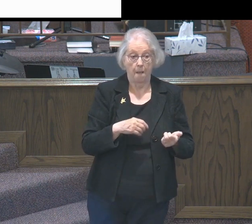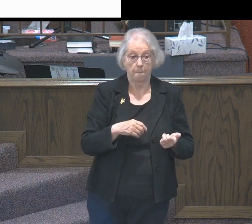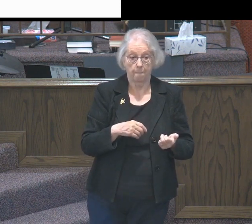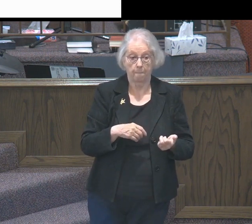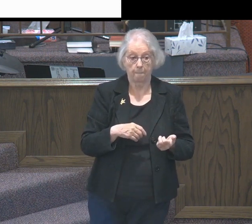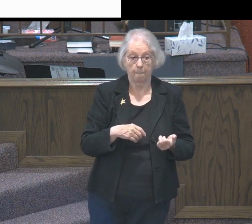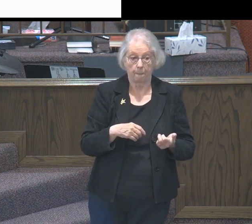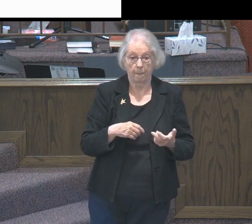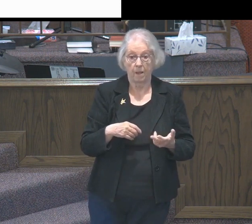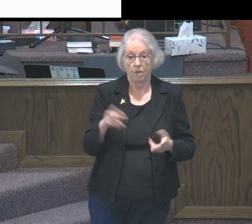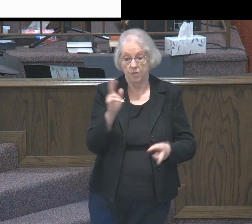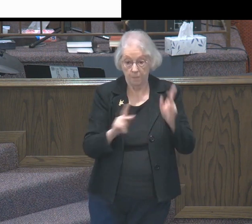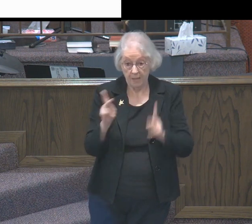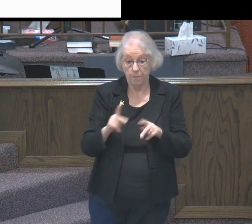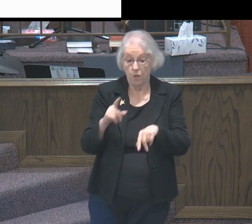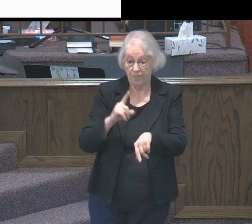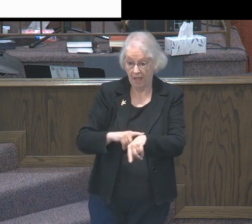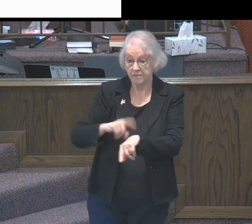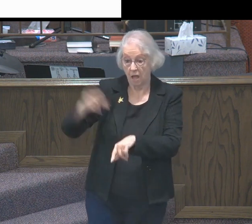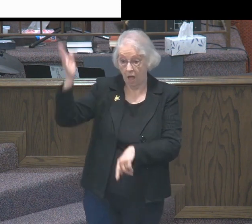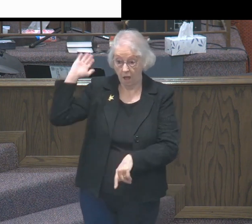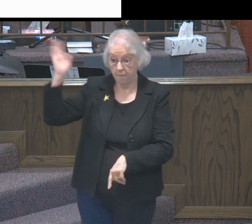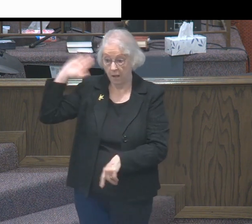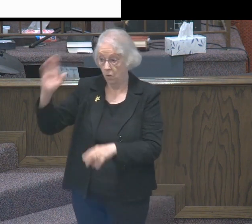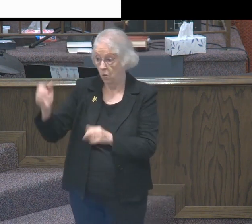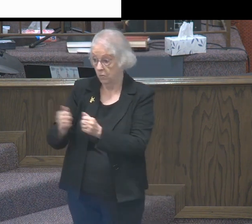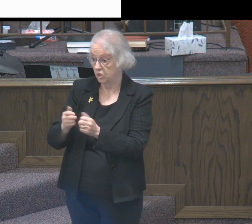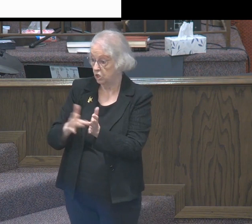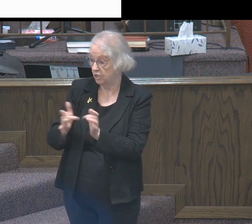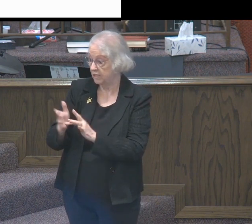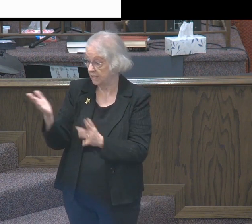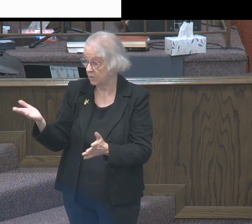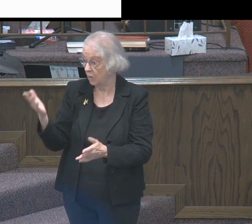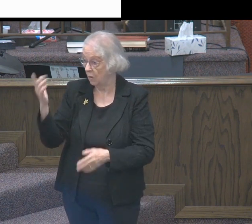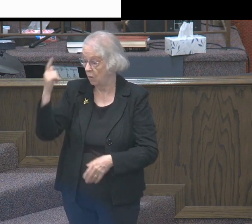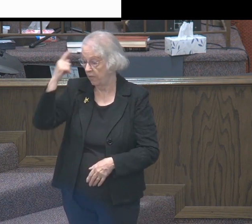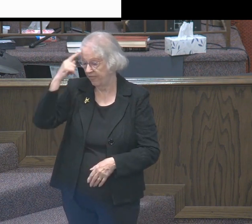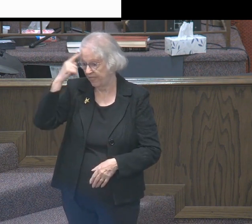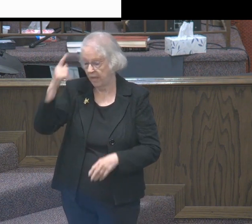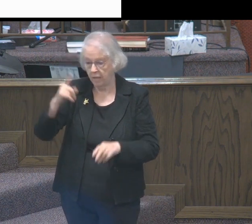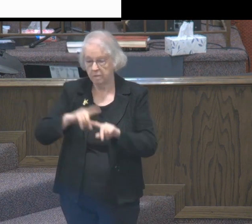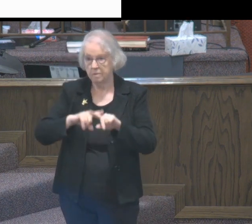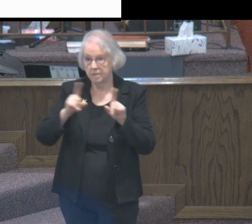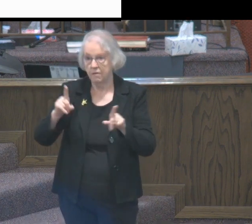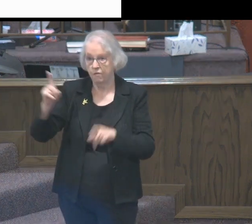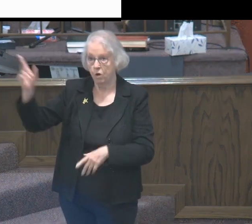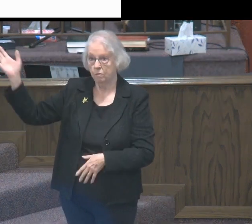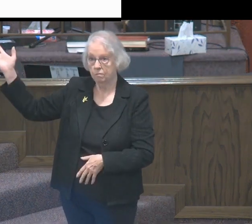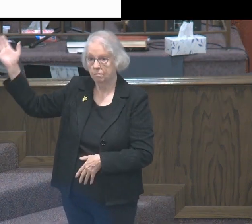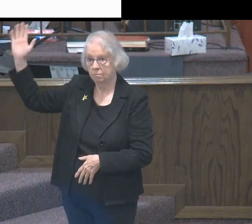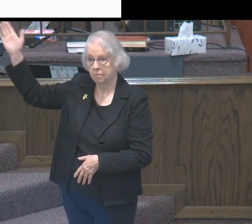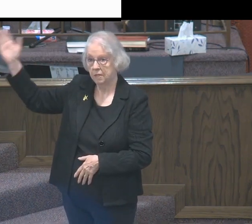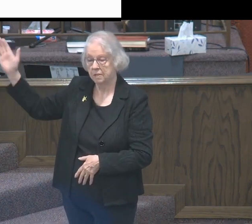would think differently, really, or have the opportunity to think differently, but most people thought about that piece of it, okay? So